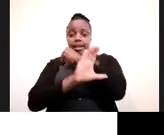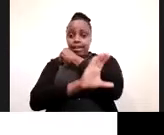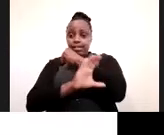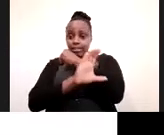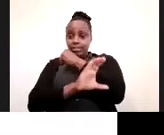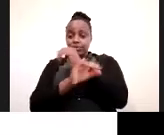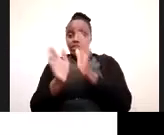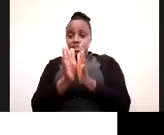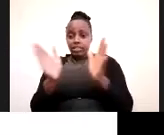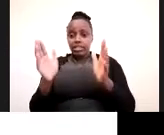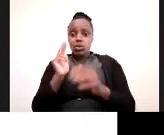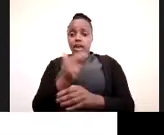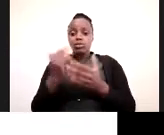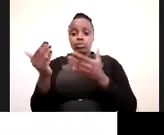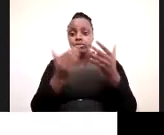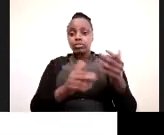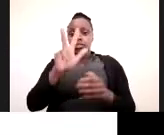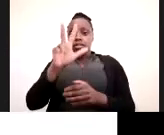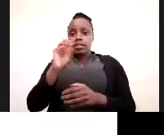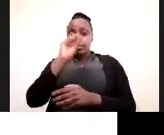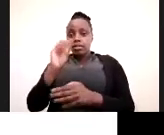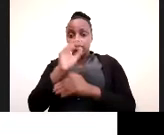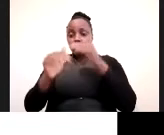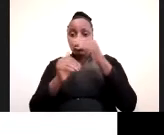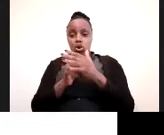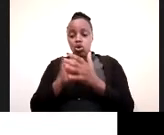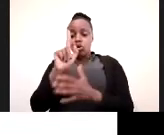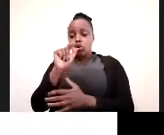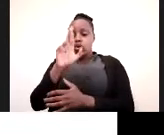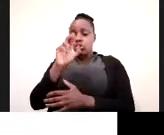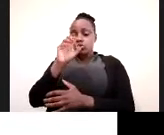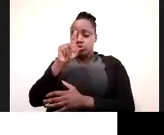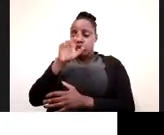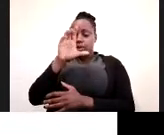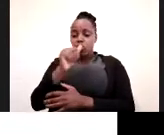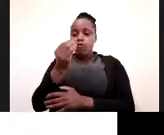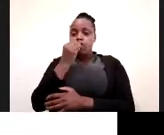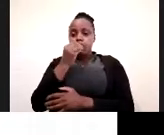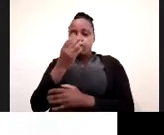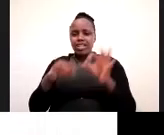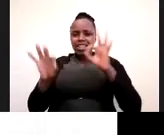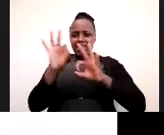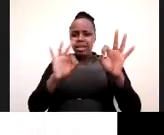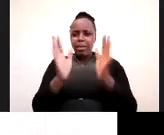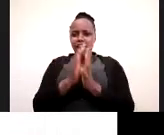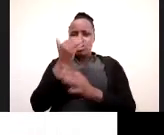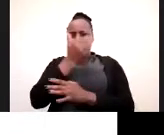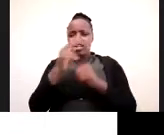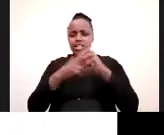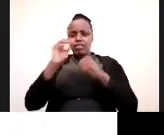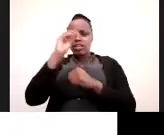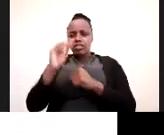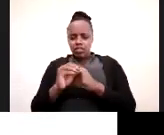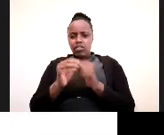we import 30% of tropical fruits, nuts and spices, 8% of oil cakes, and 7% of